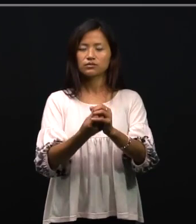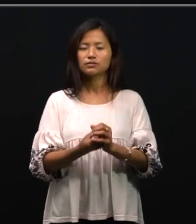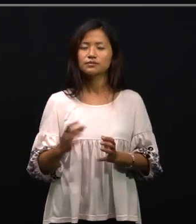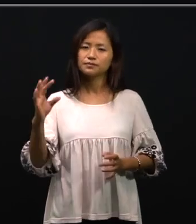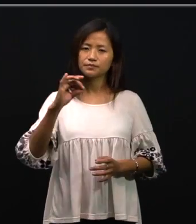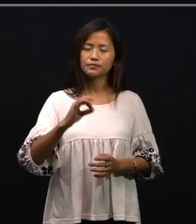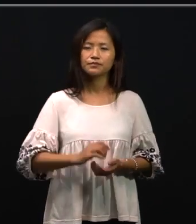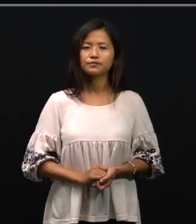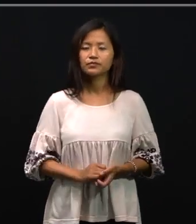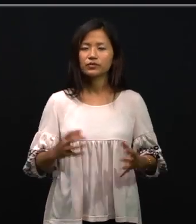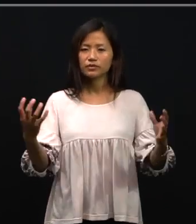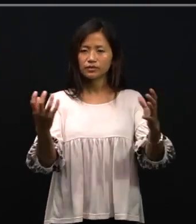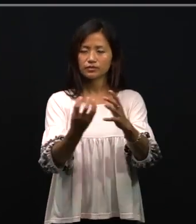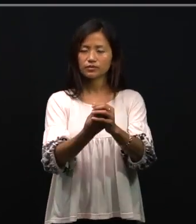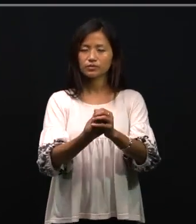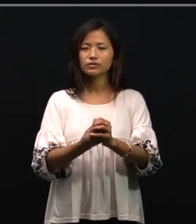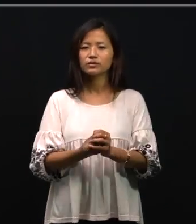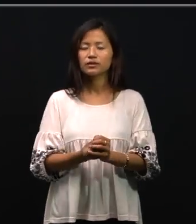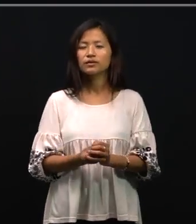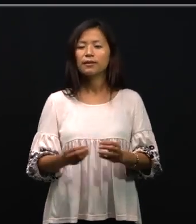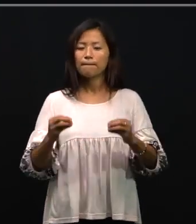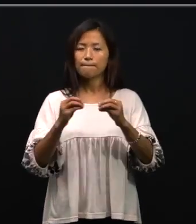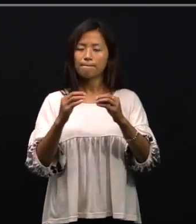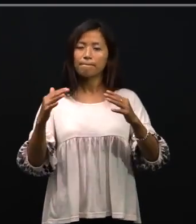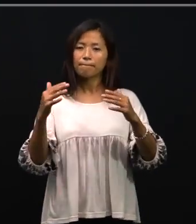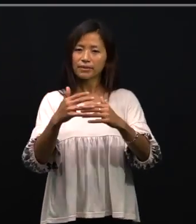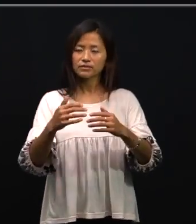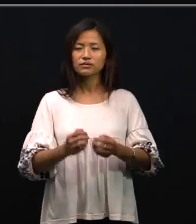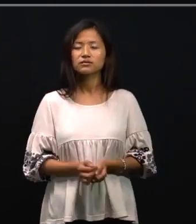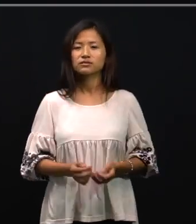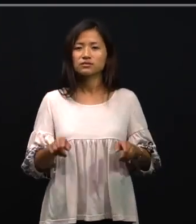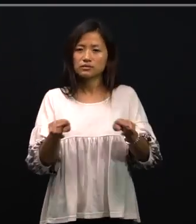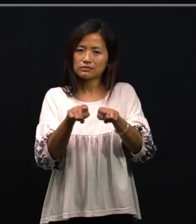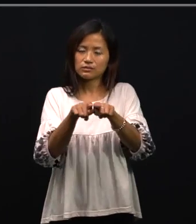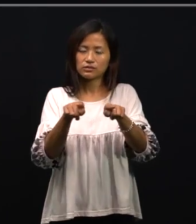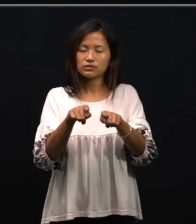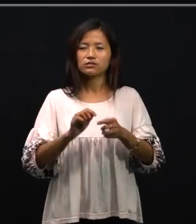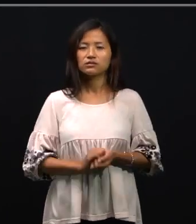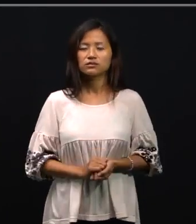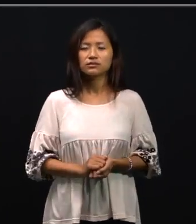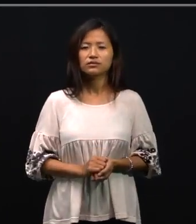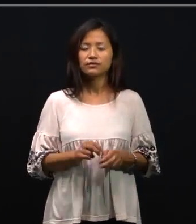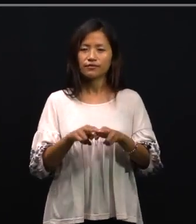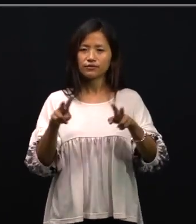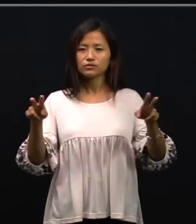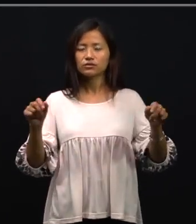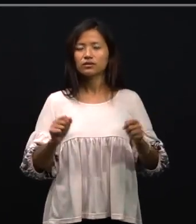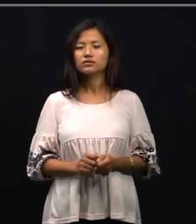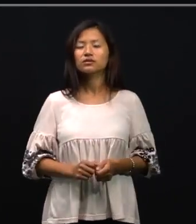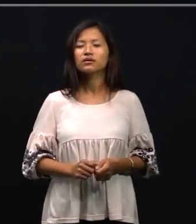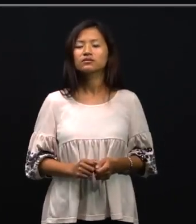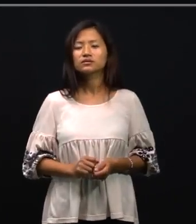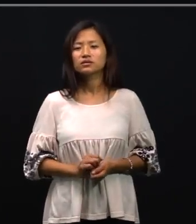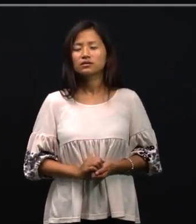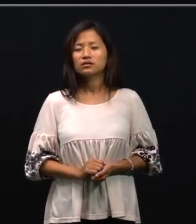So that grouping of organisms basing on the similarities or basing on the resemblances and differences is also known, is